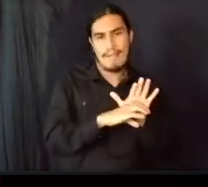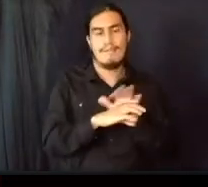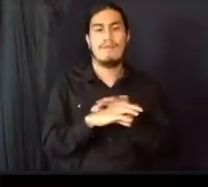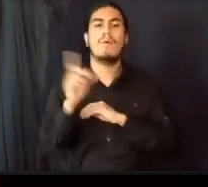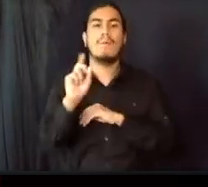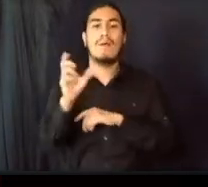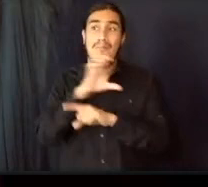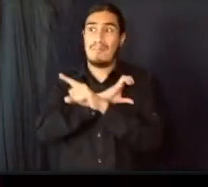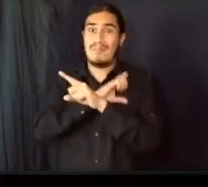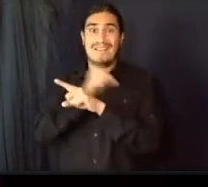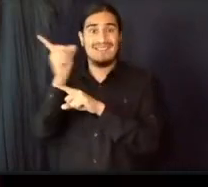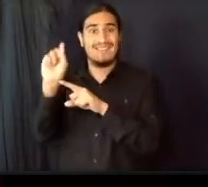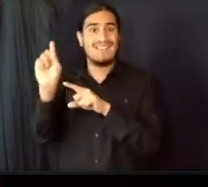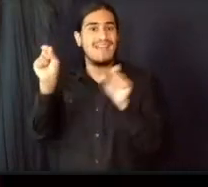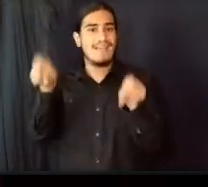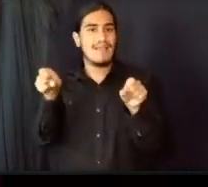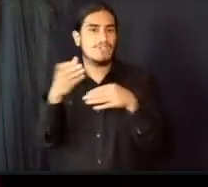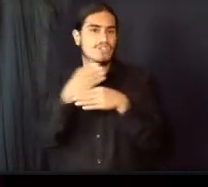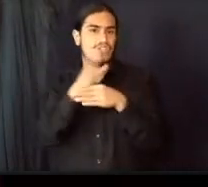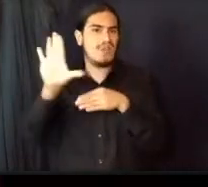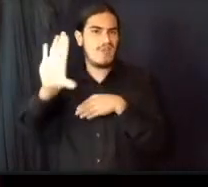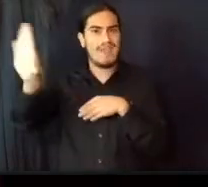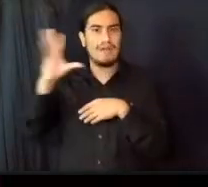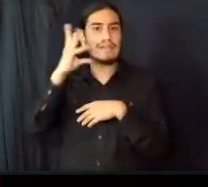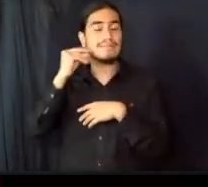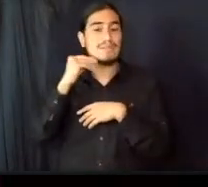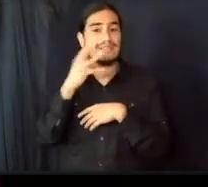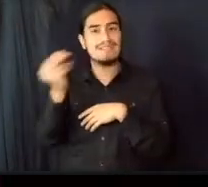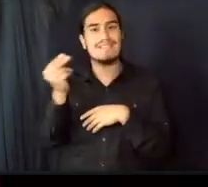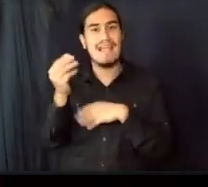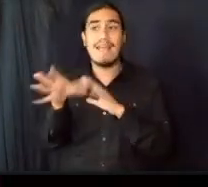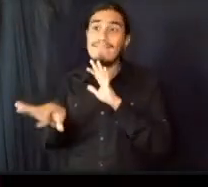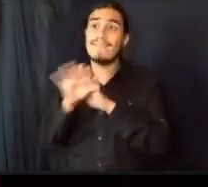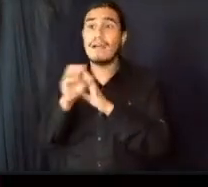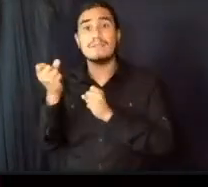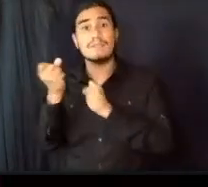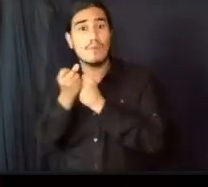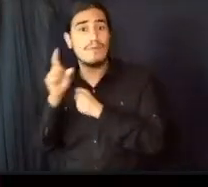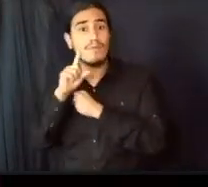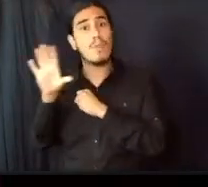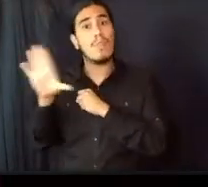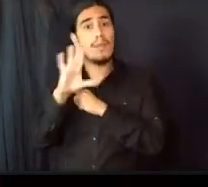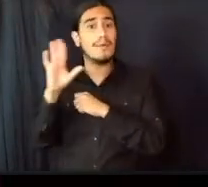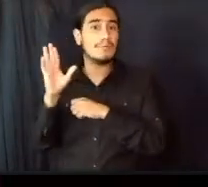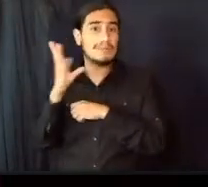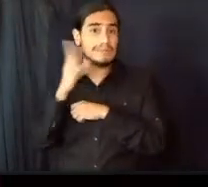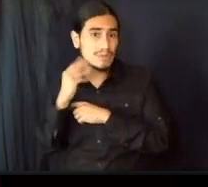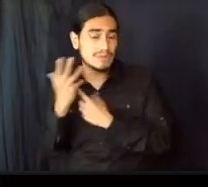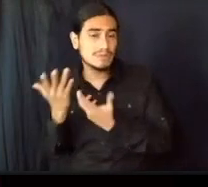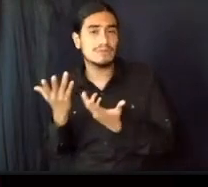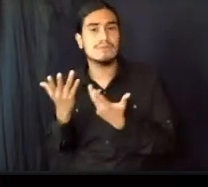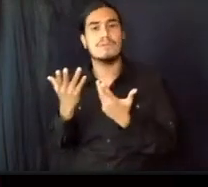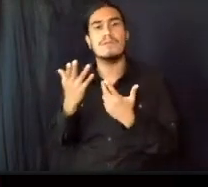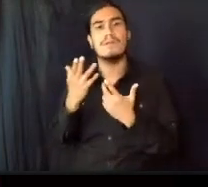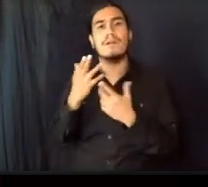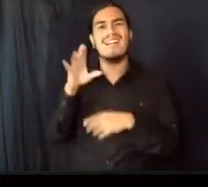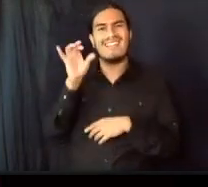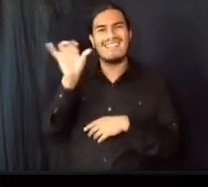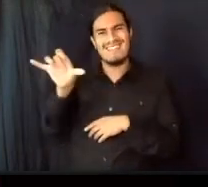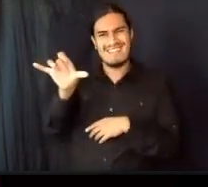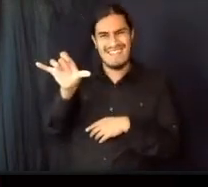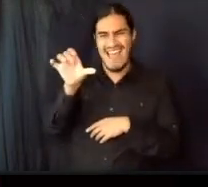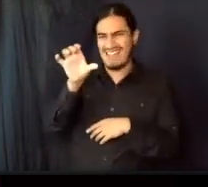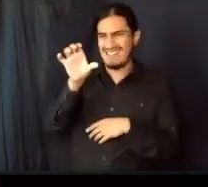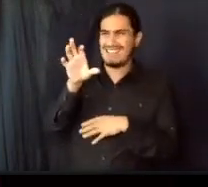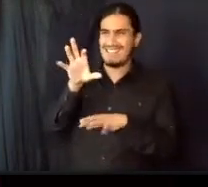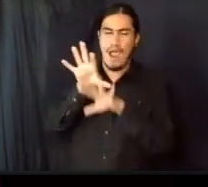their experiences and seek all kinds of support and of healing. The sensitization of dominant society is part of